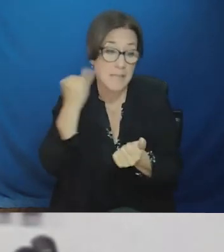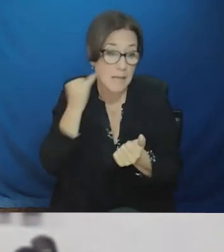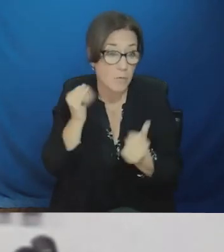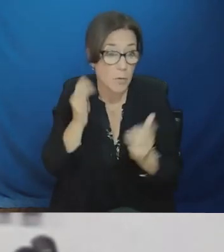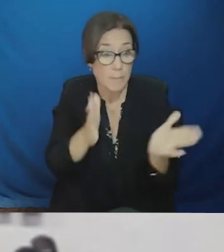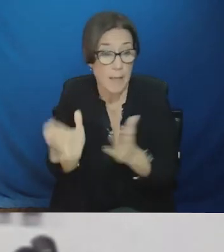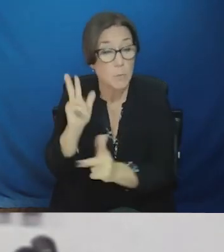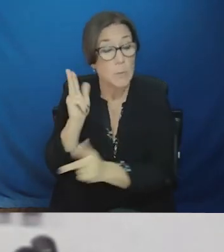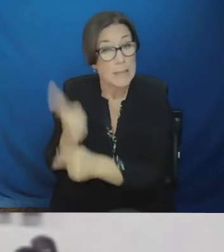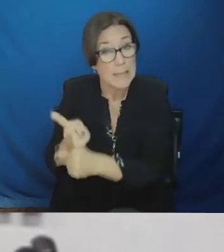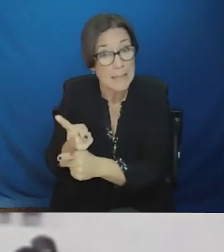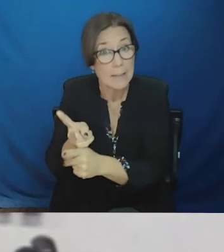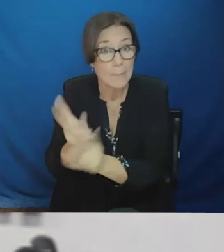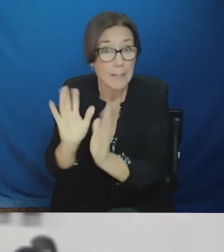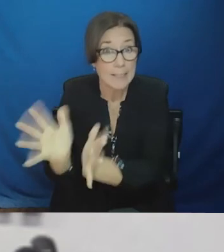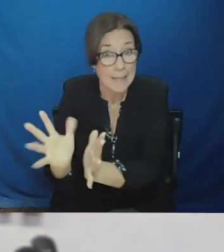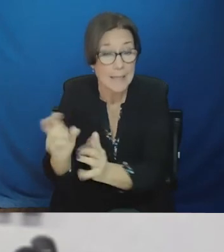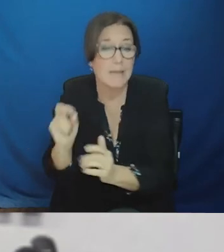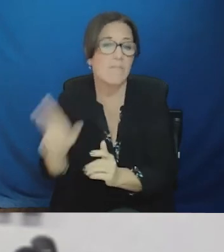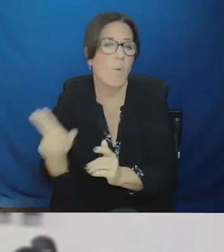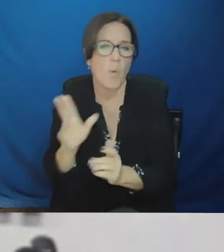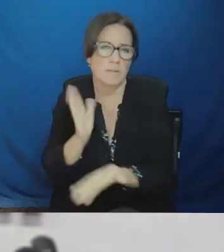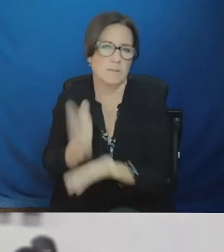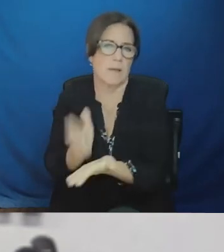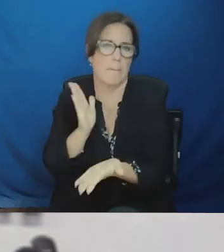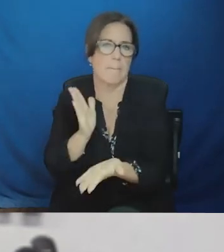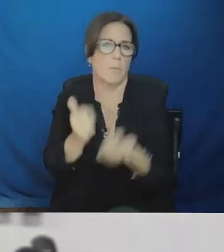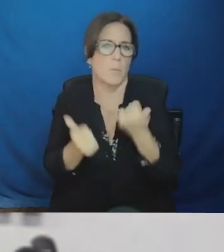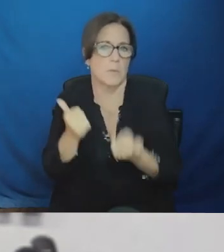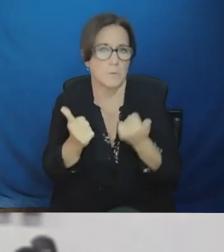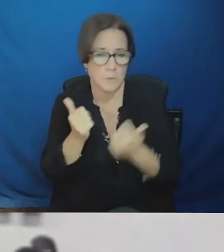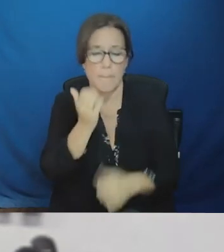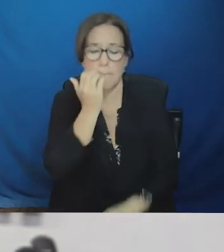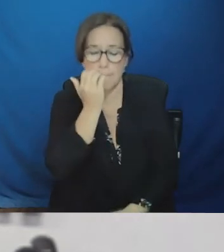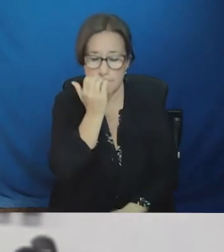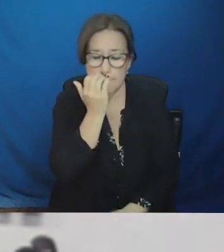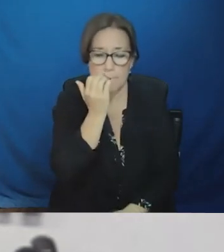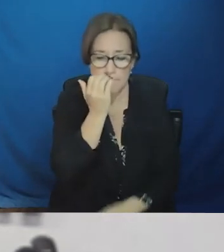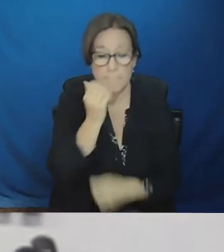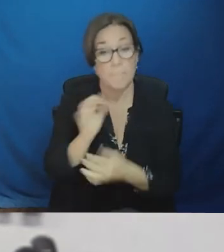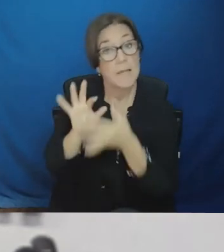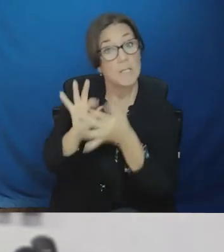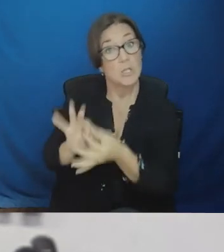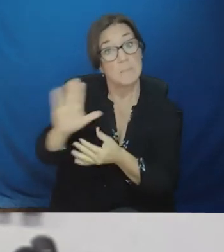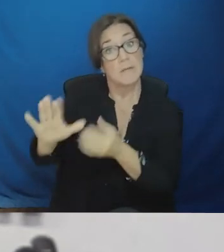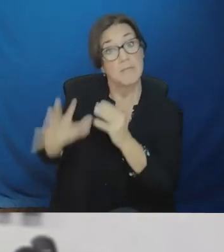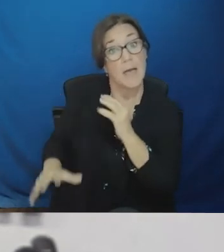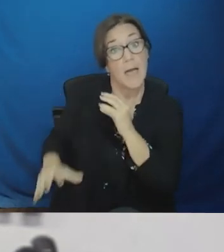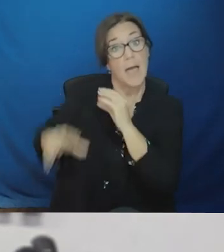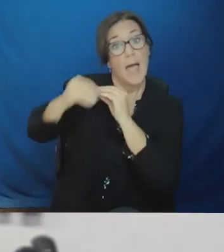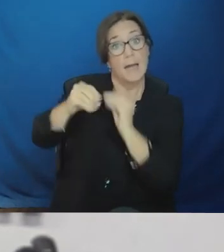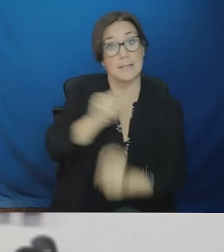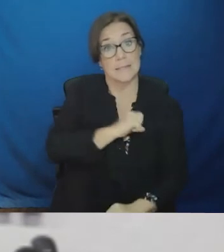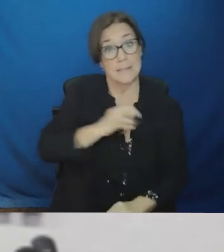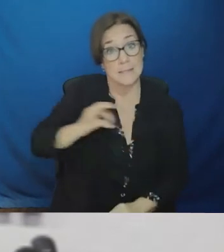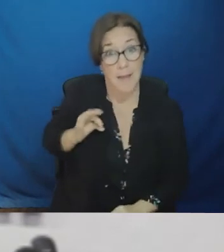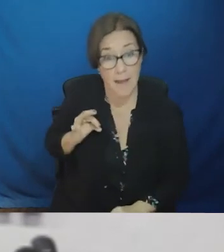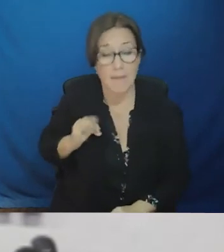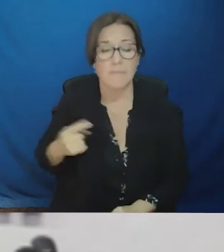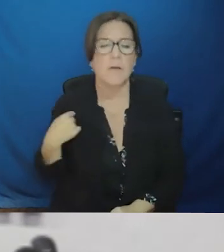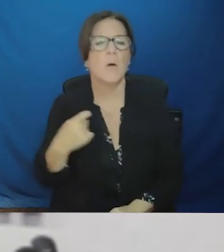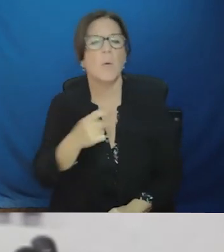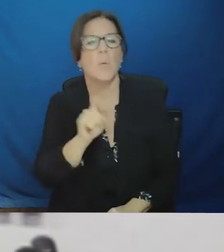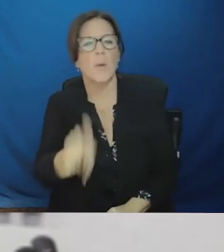place or discontinue. So, but in terms of the extra staffing, so what we've had to prepare for is the 3